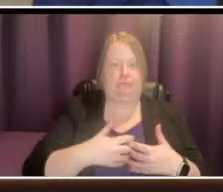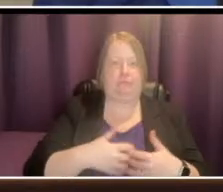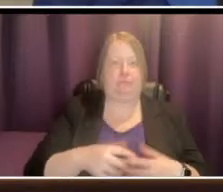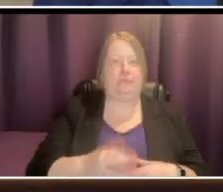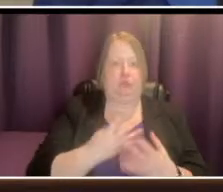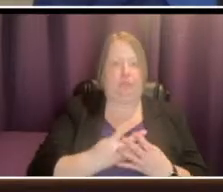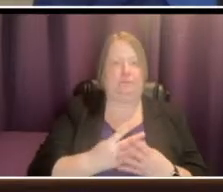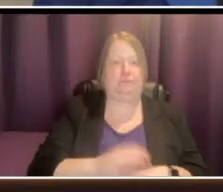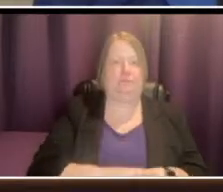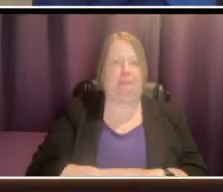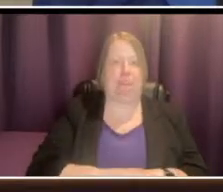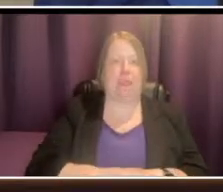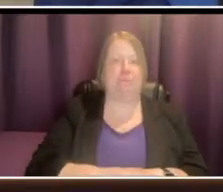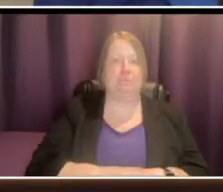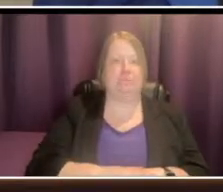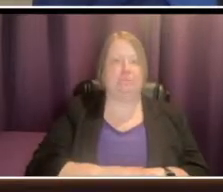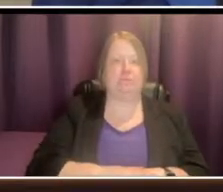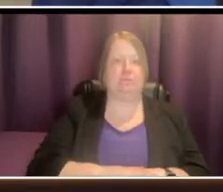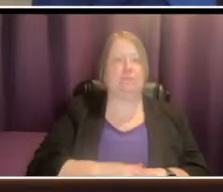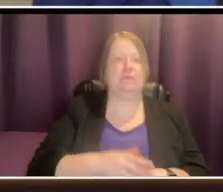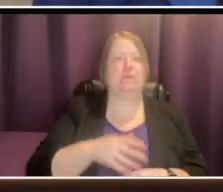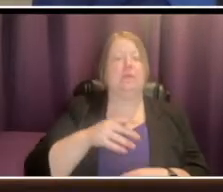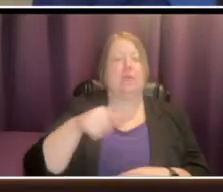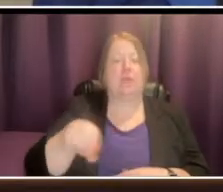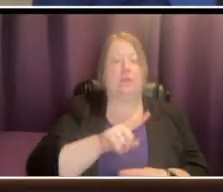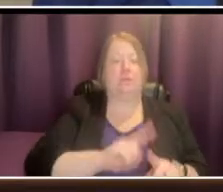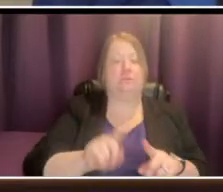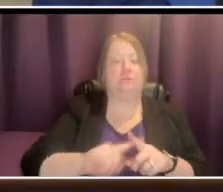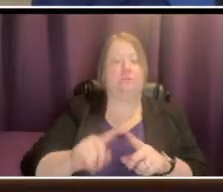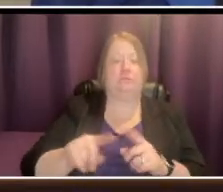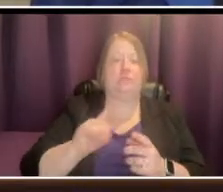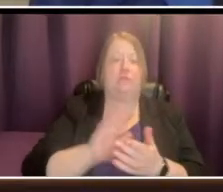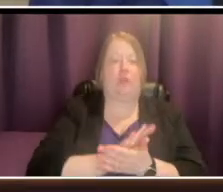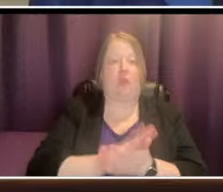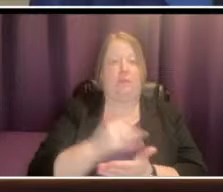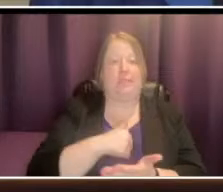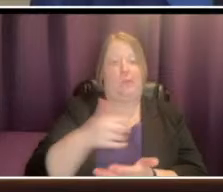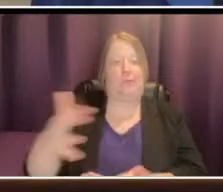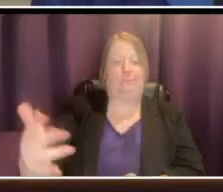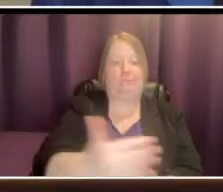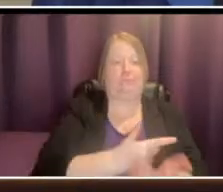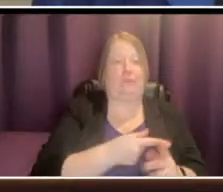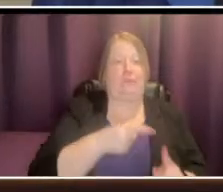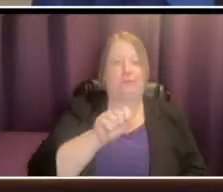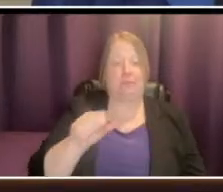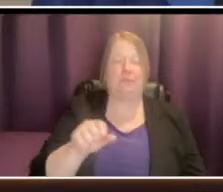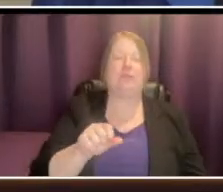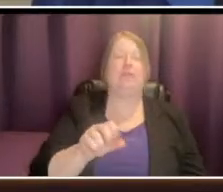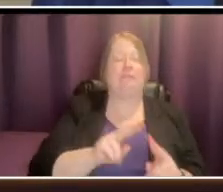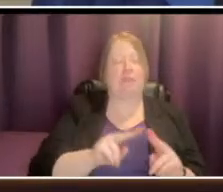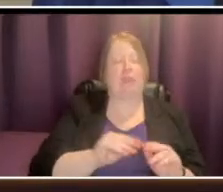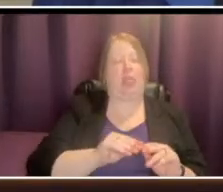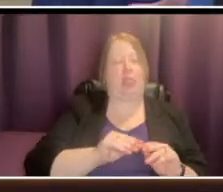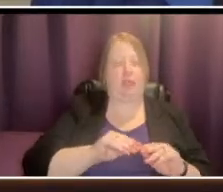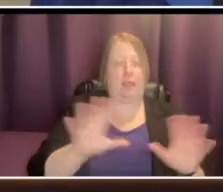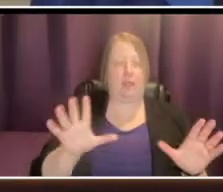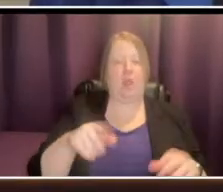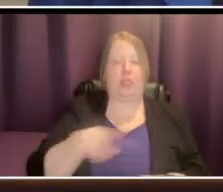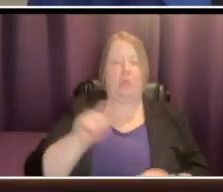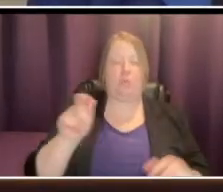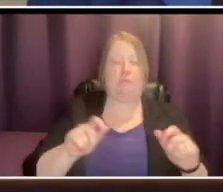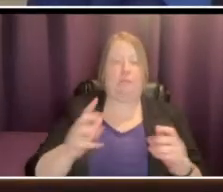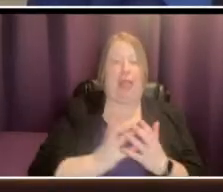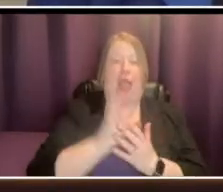office. The documents we obtained from the Secret Service make clear that the crowd outside the magnetometers was